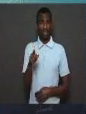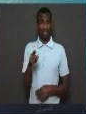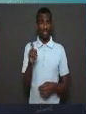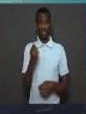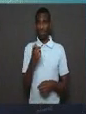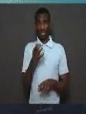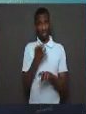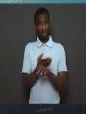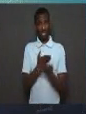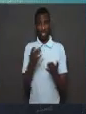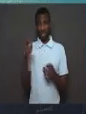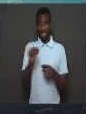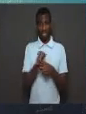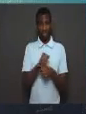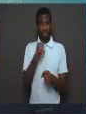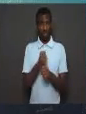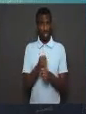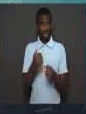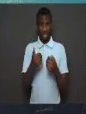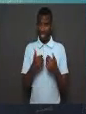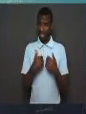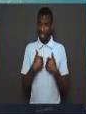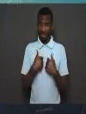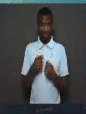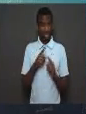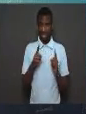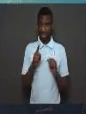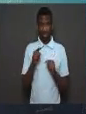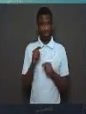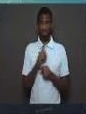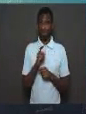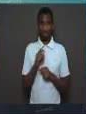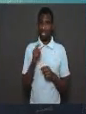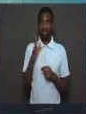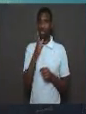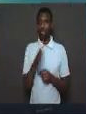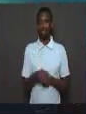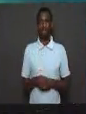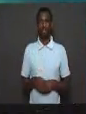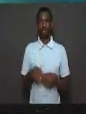activity. Let us look at the answers together.